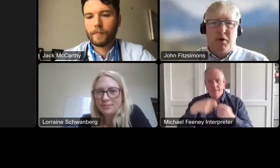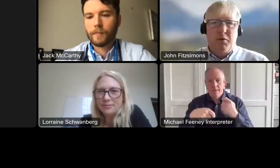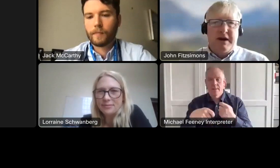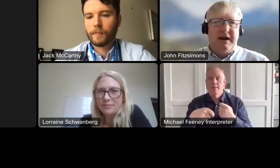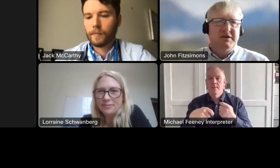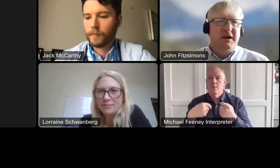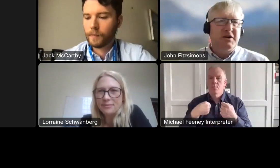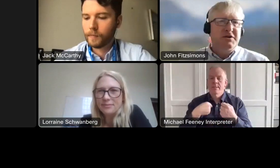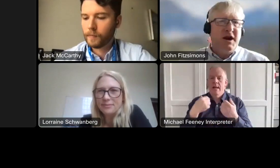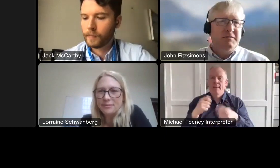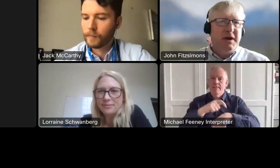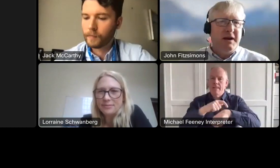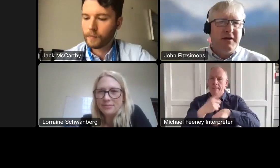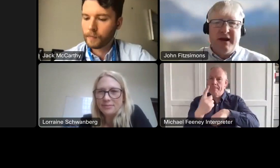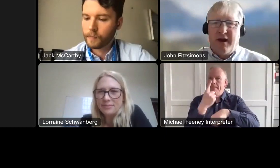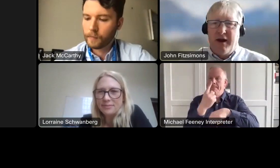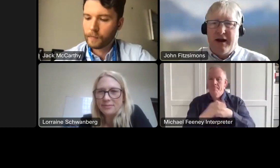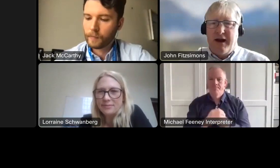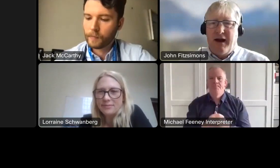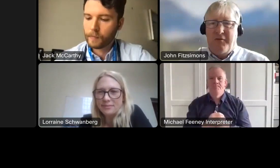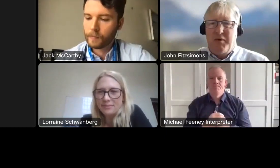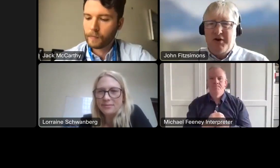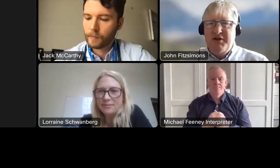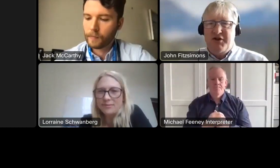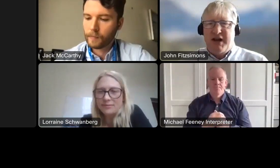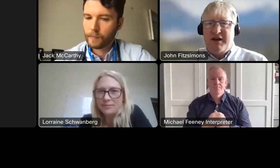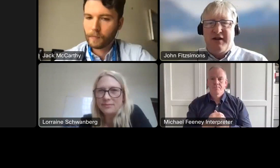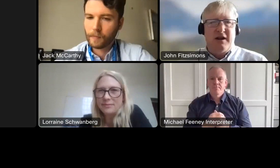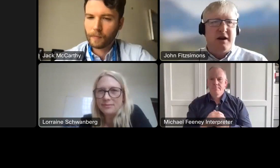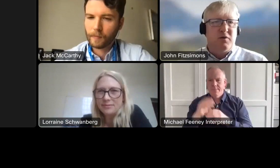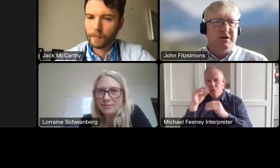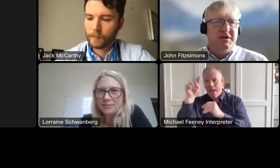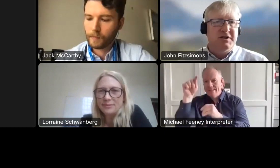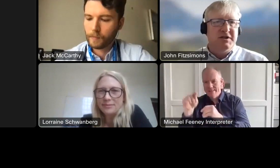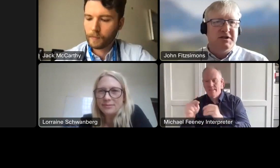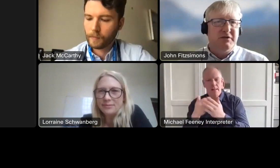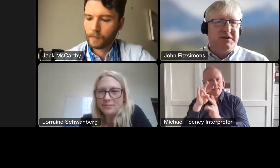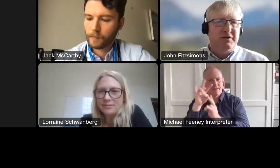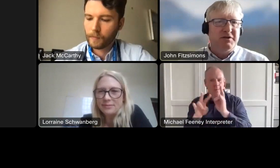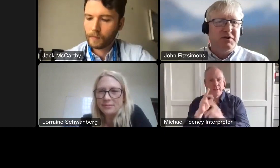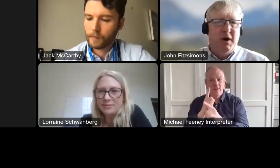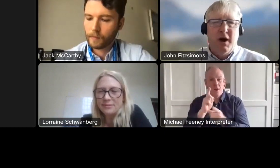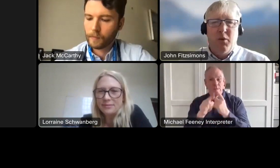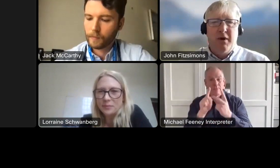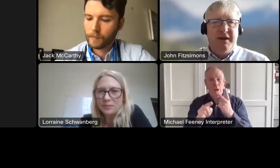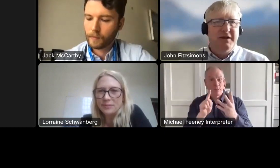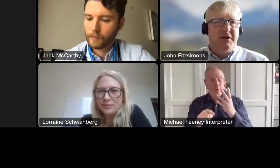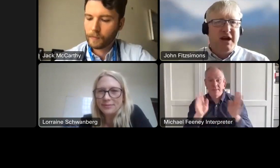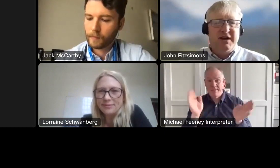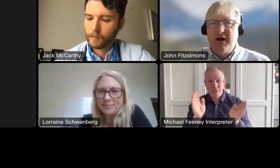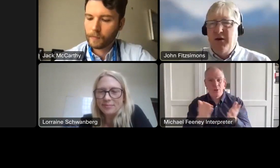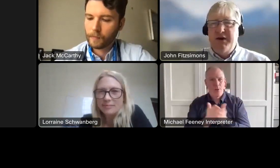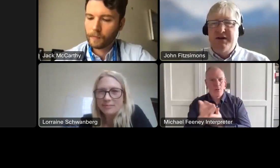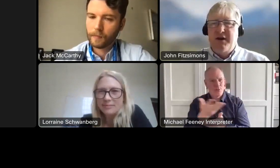we're getting tight on time, and I think I've been watching the chat, and I think a lot of questions have been responded to within the